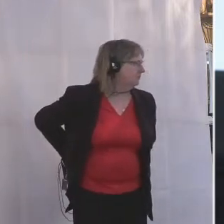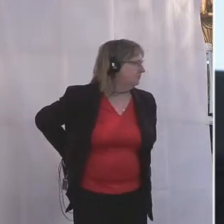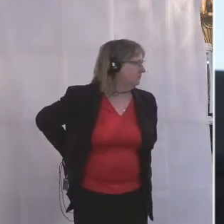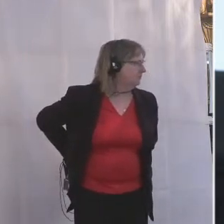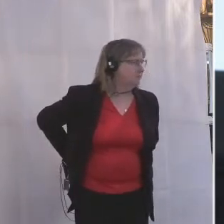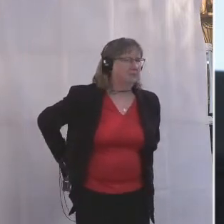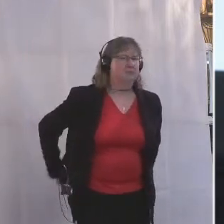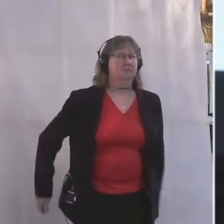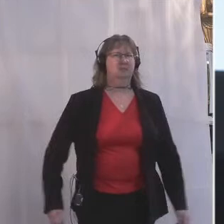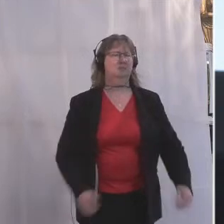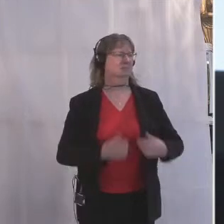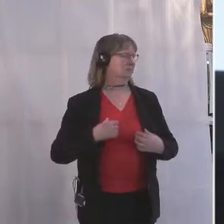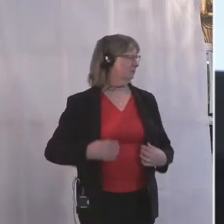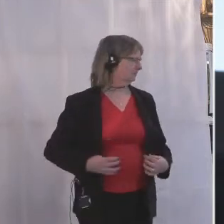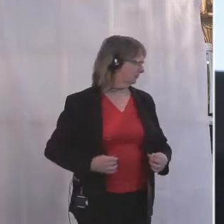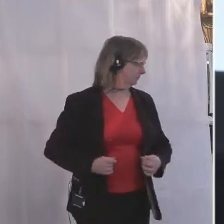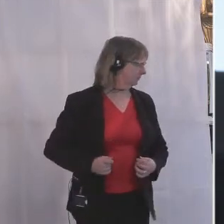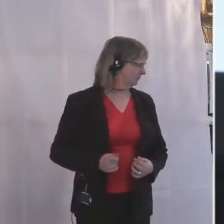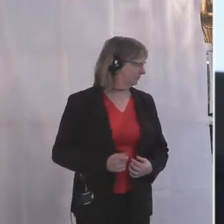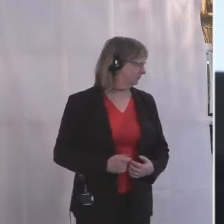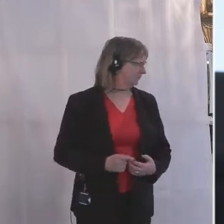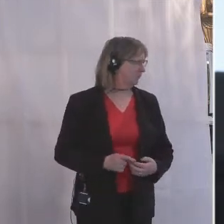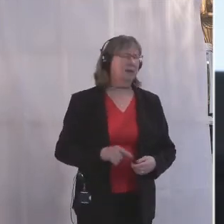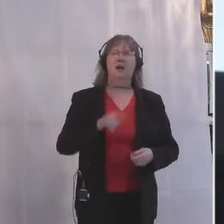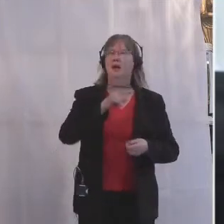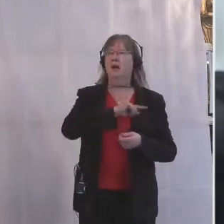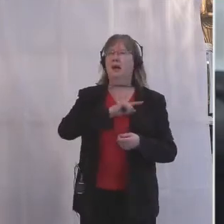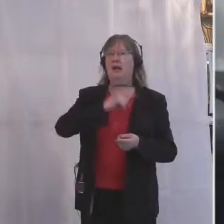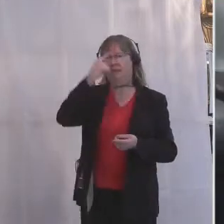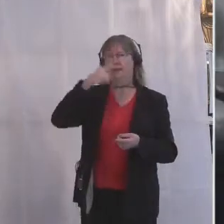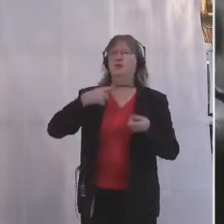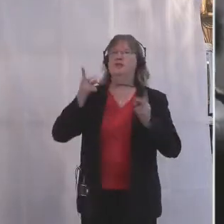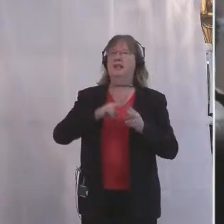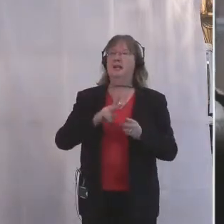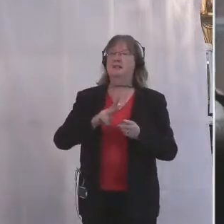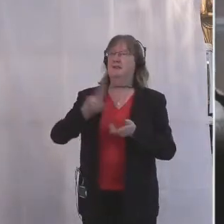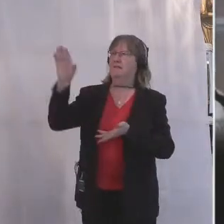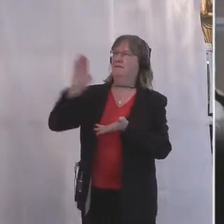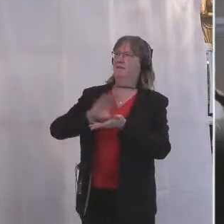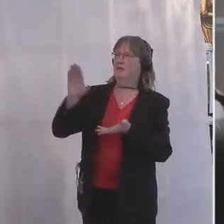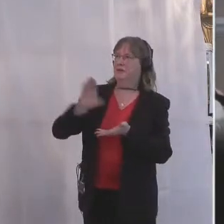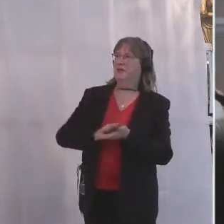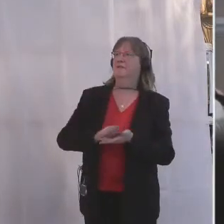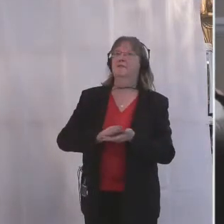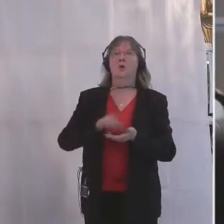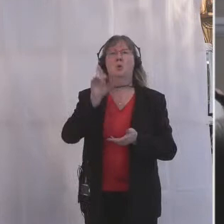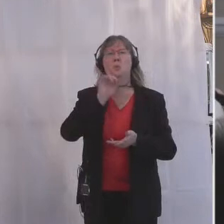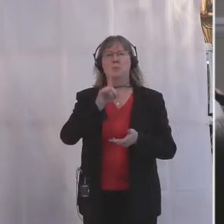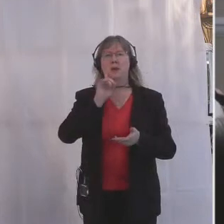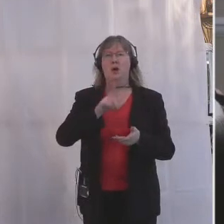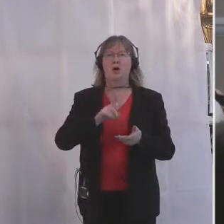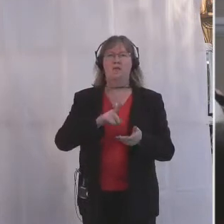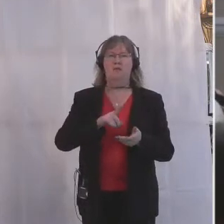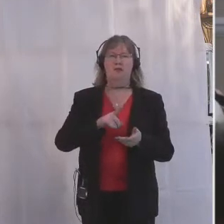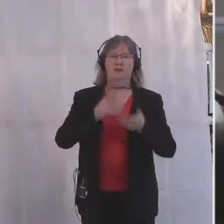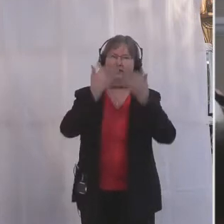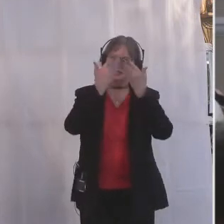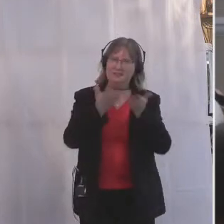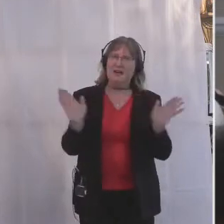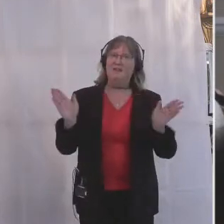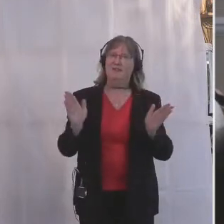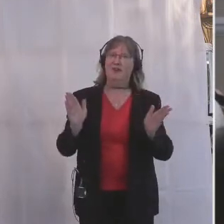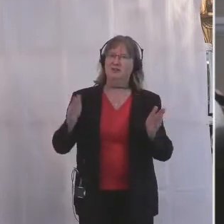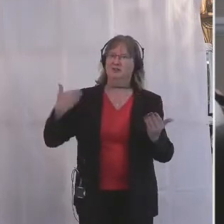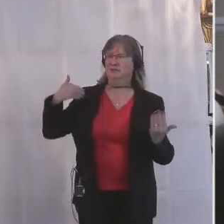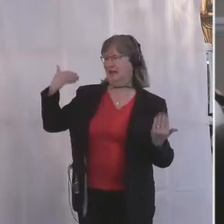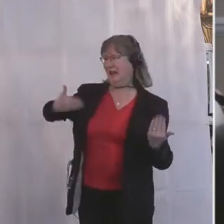I think the raising awareness of the fact that there is less funding for female founders and women of diverse heritage. Have you seen any kind of shift in